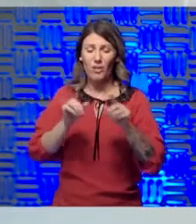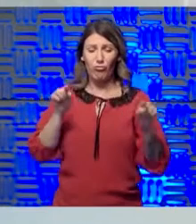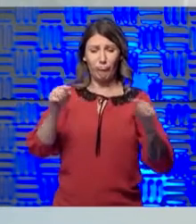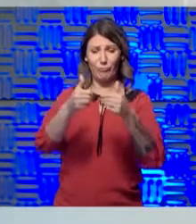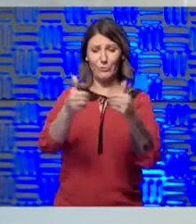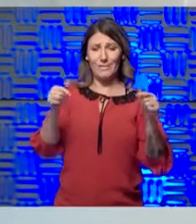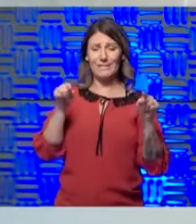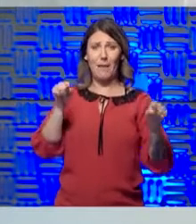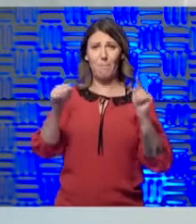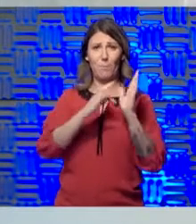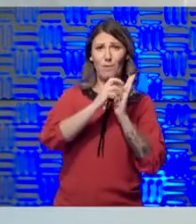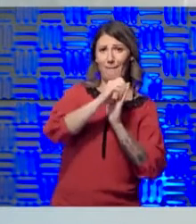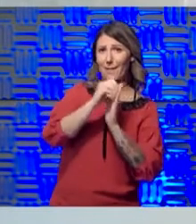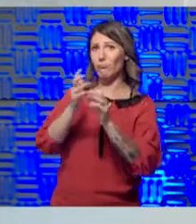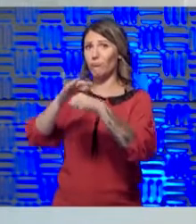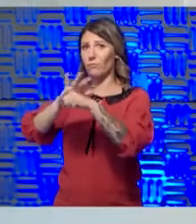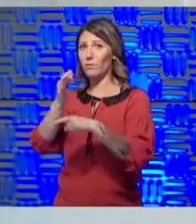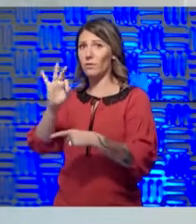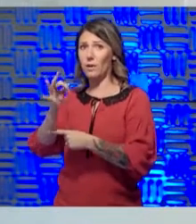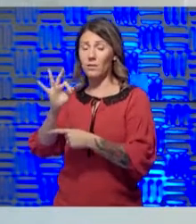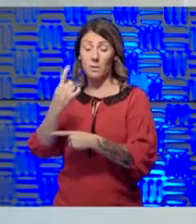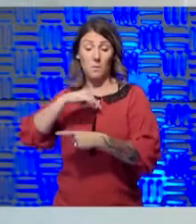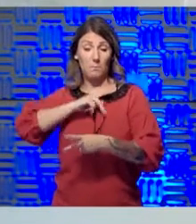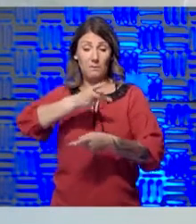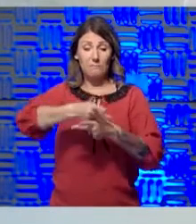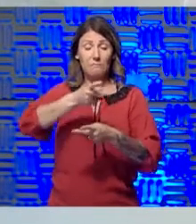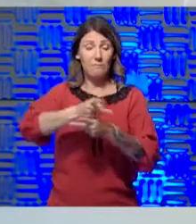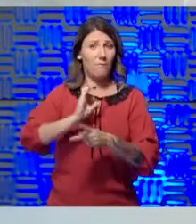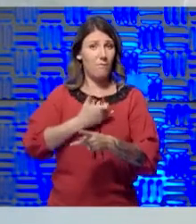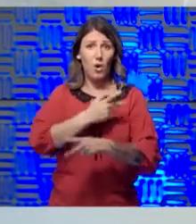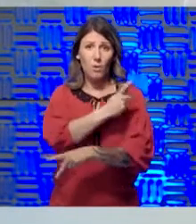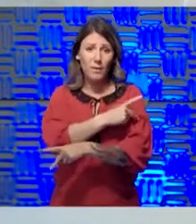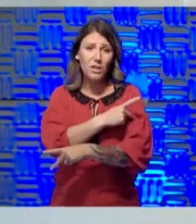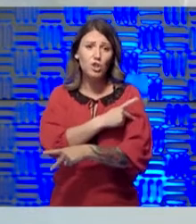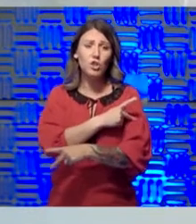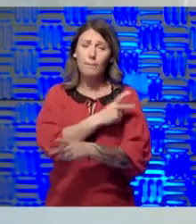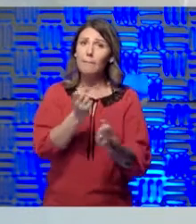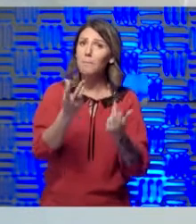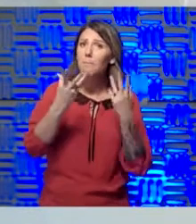taking care of patients. Our volume is down probably less than